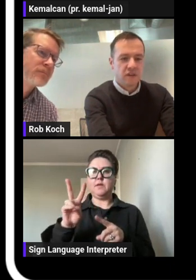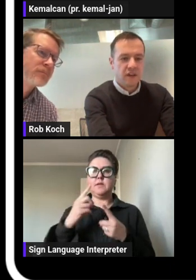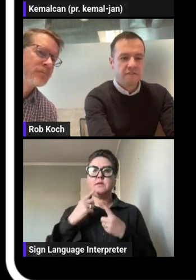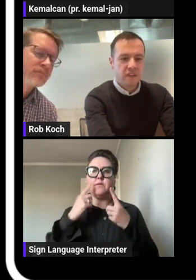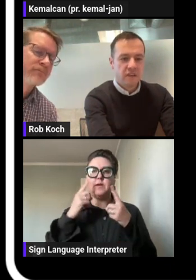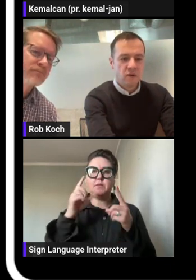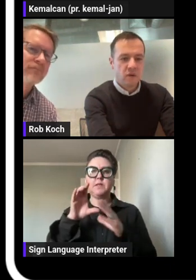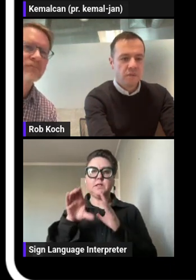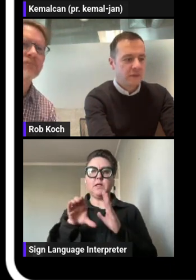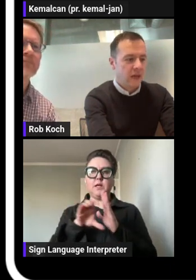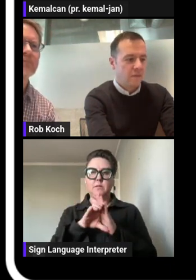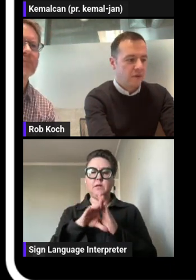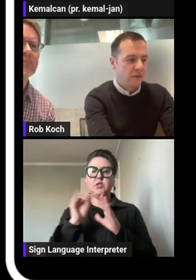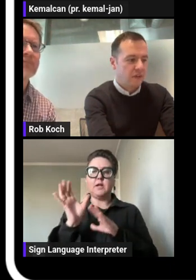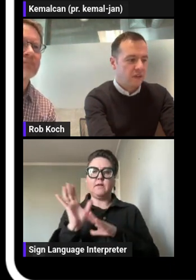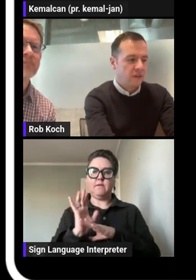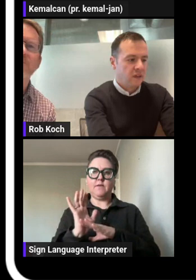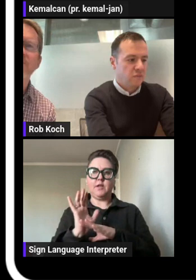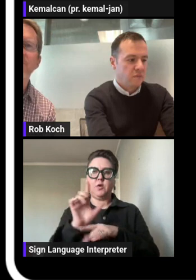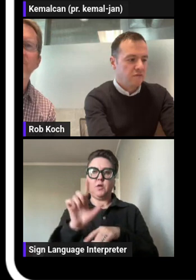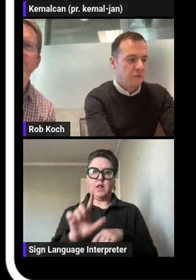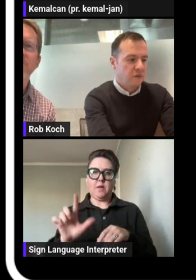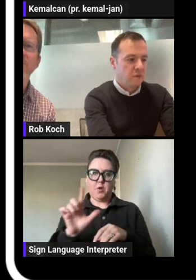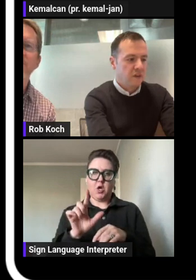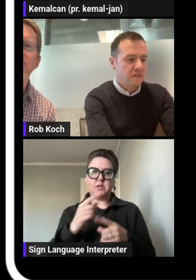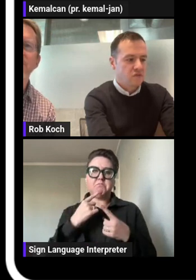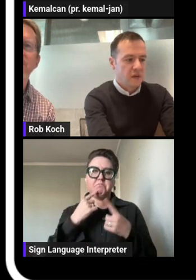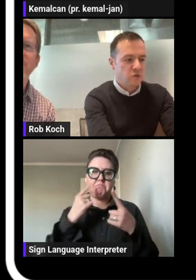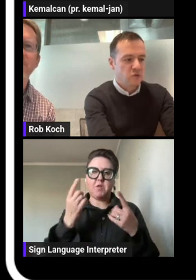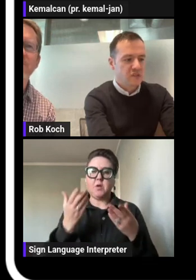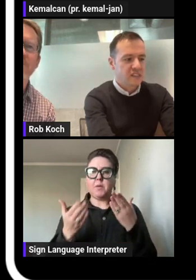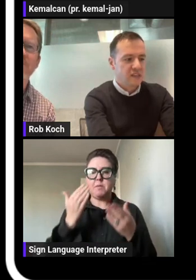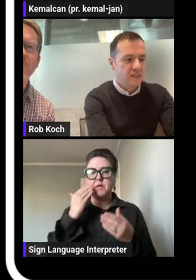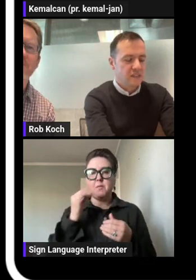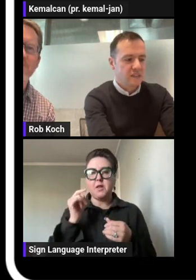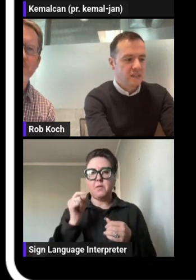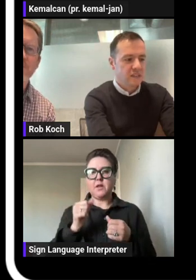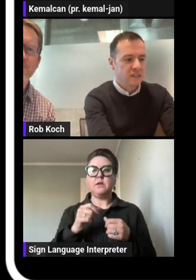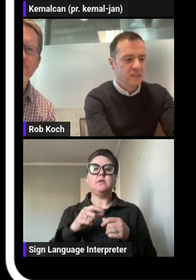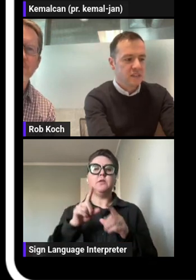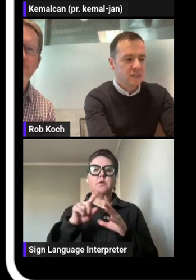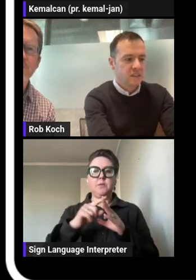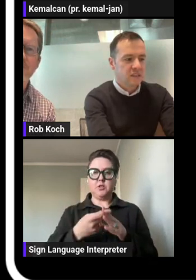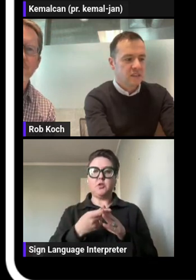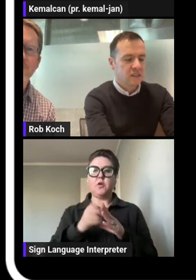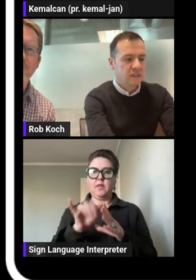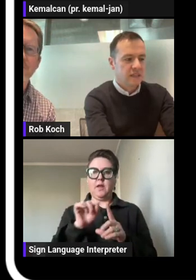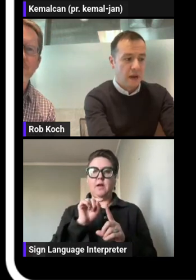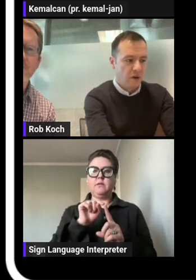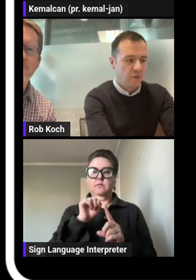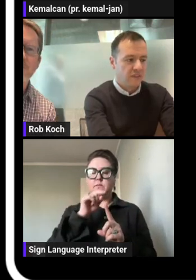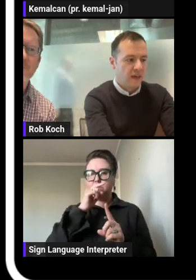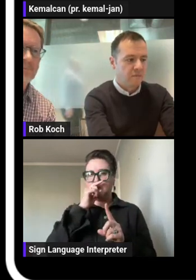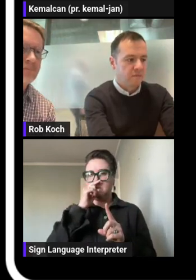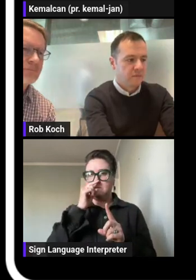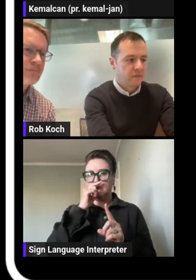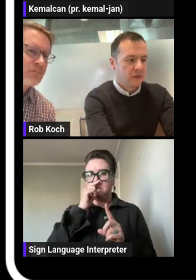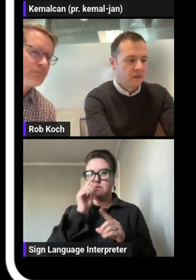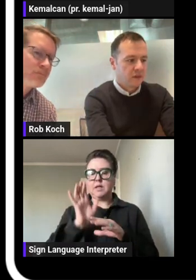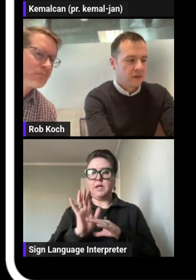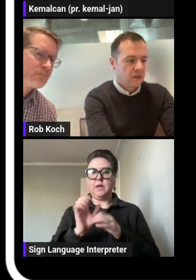image and video library. You may be familiar with it. So I'm going to start the camera with